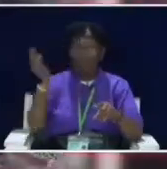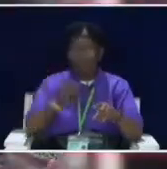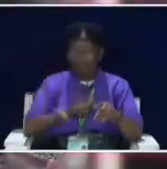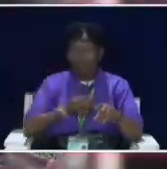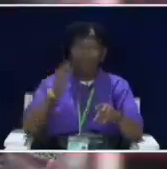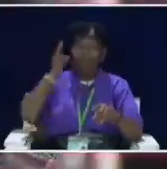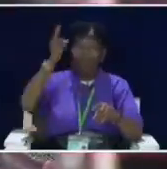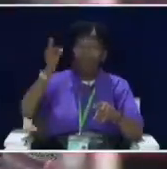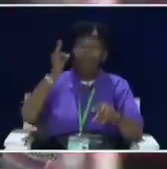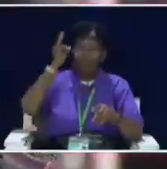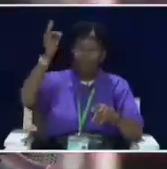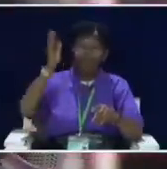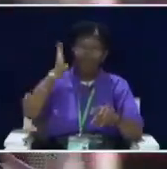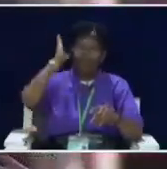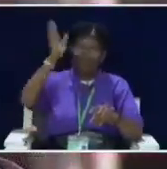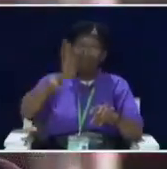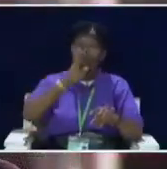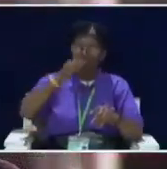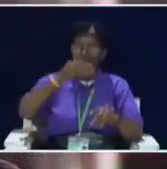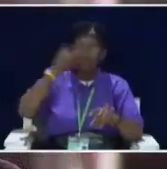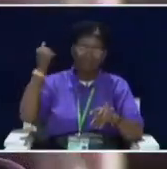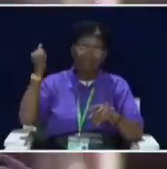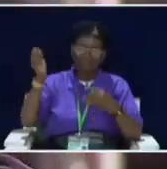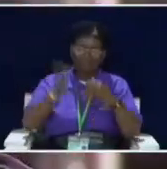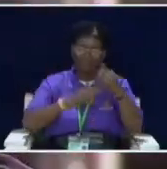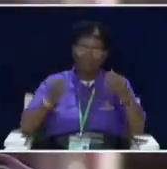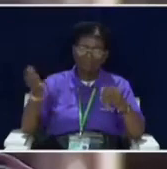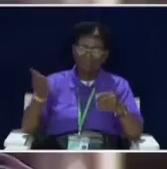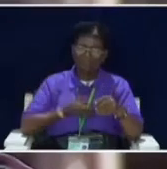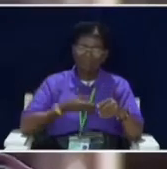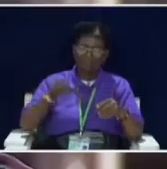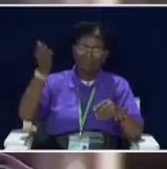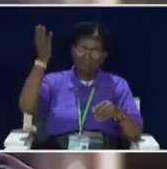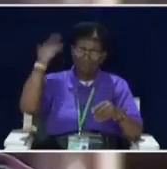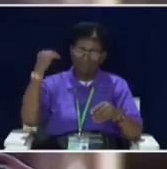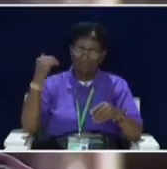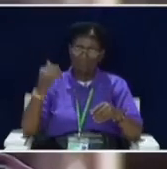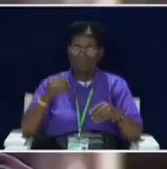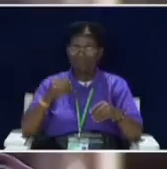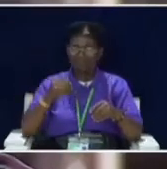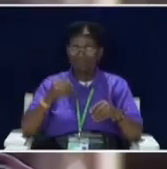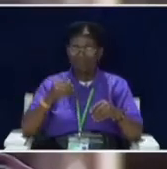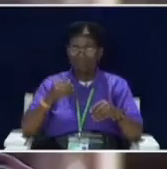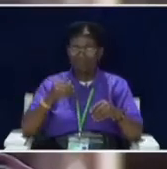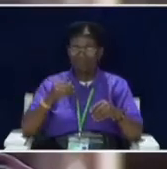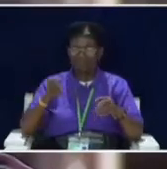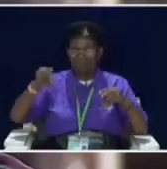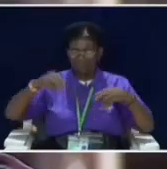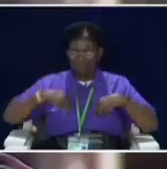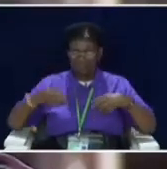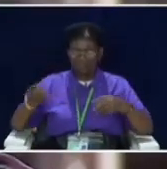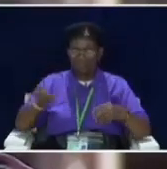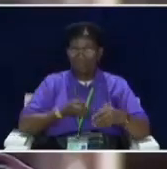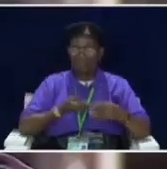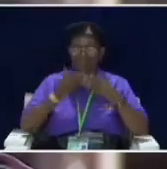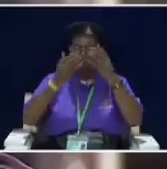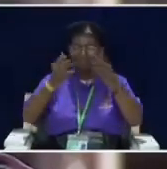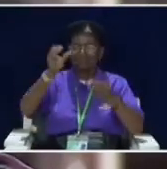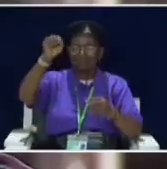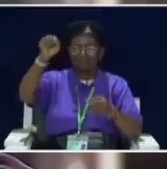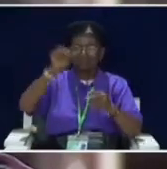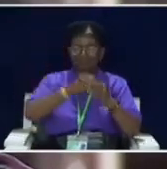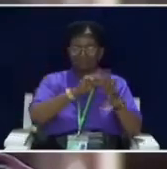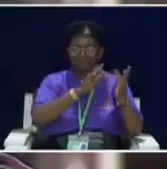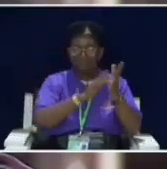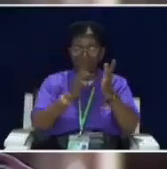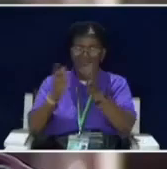past. Amen. Daju pe ojo la wa yo daraju tateyin wa lo. Accept our thanks in Jesus' name. E gba